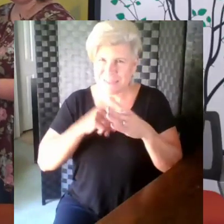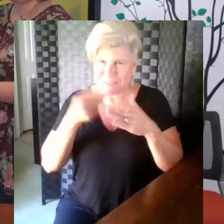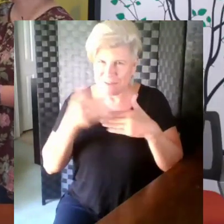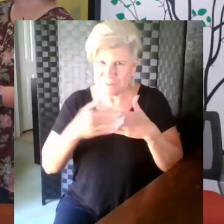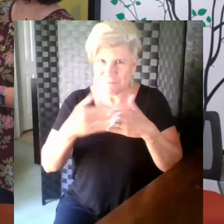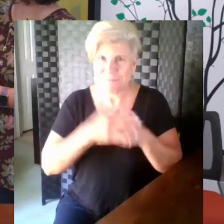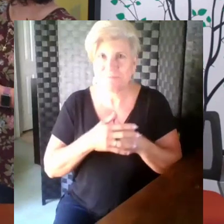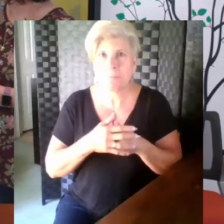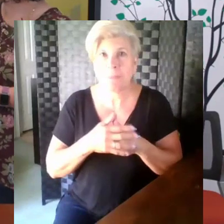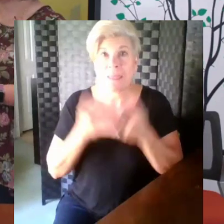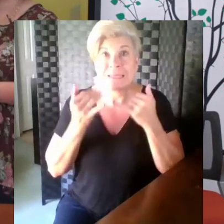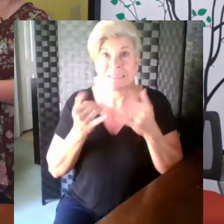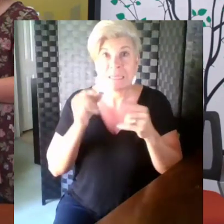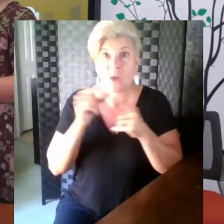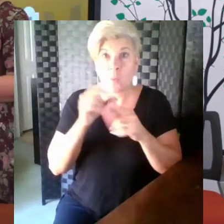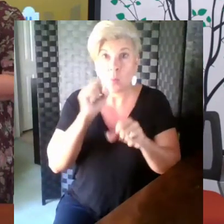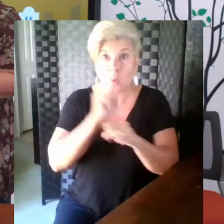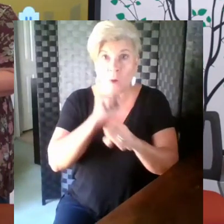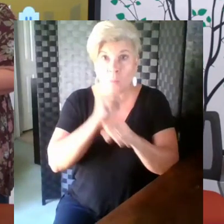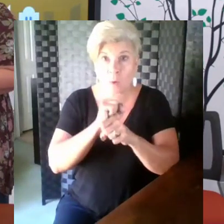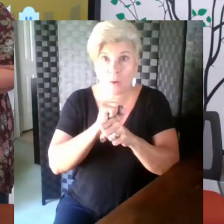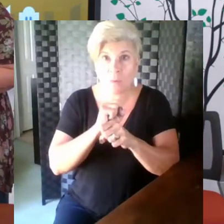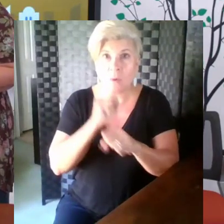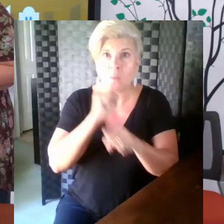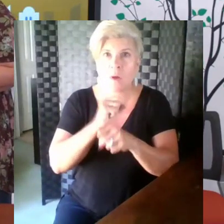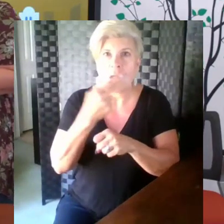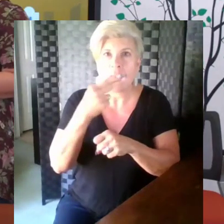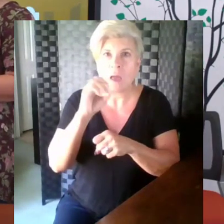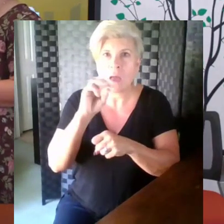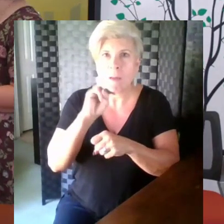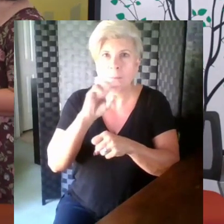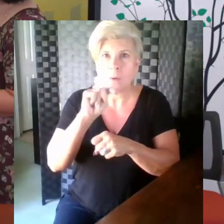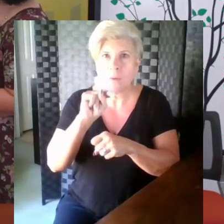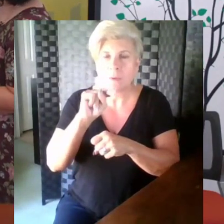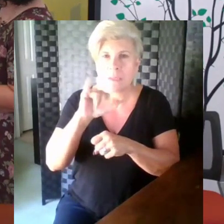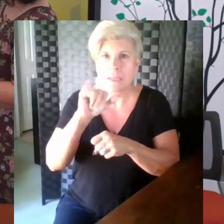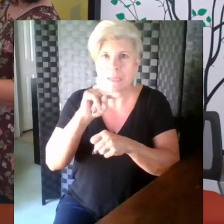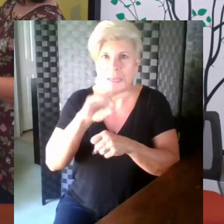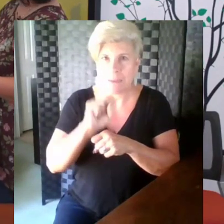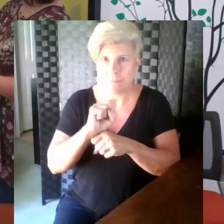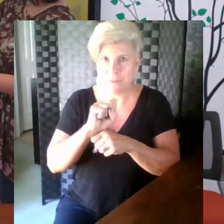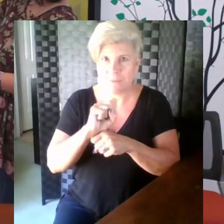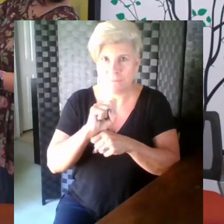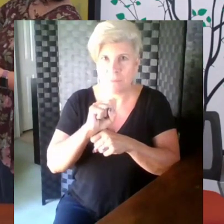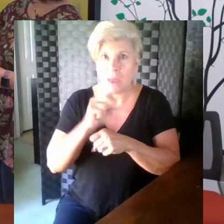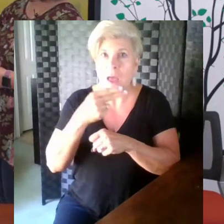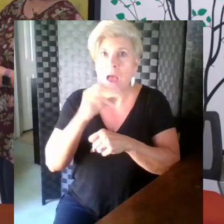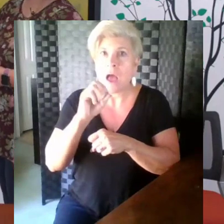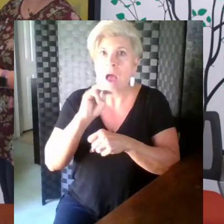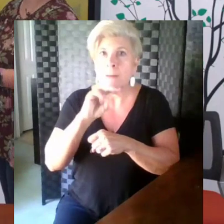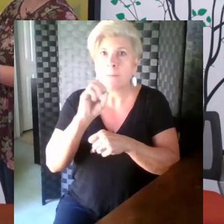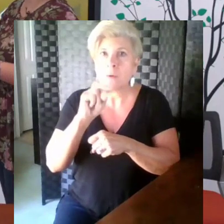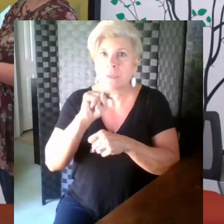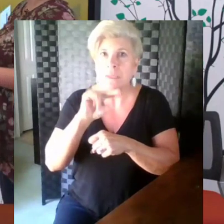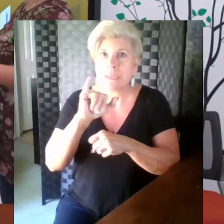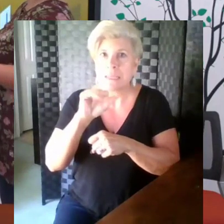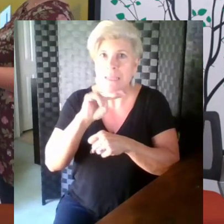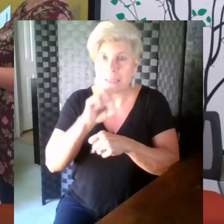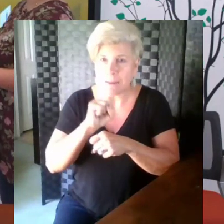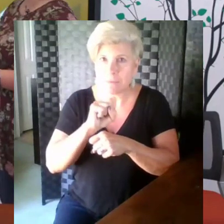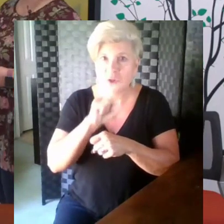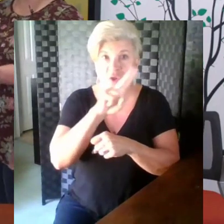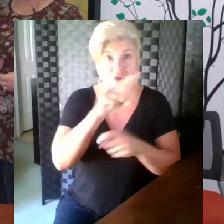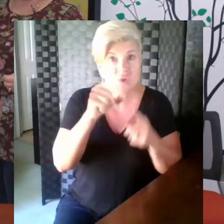started. Today for our word work, we're working on homonyms. Homonyms are two words that are